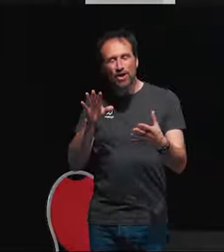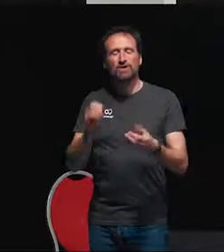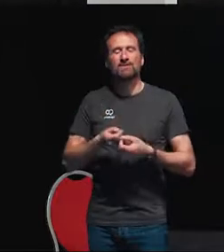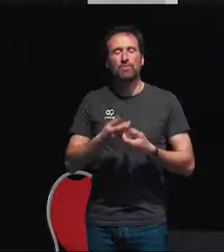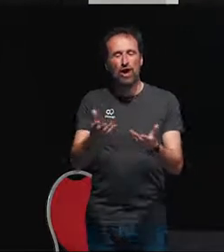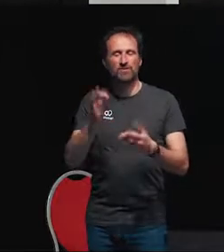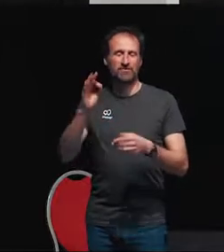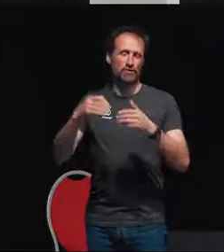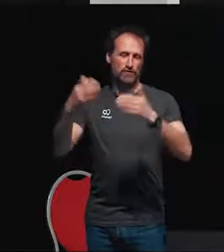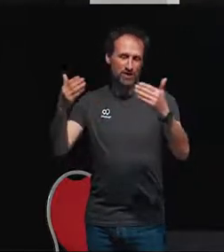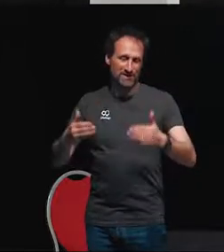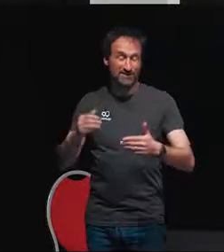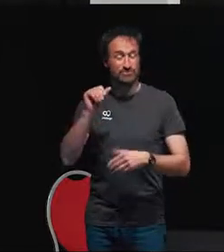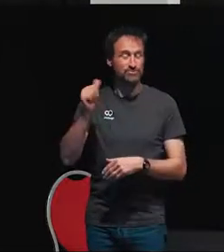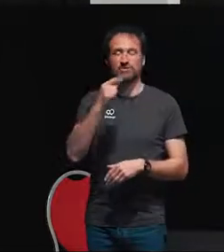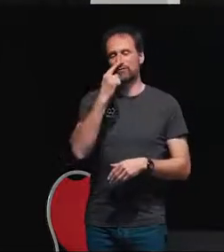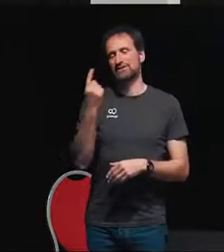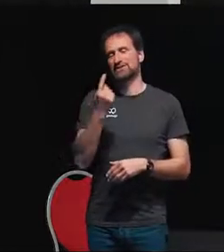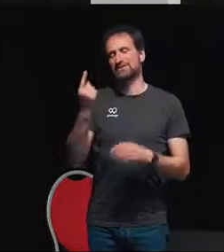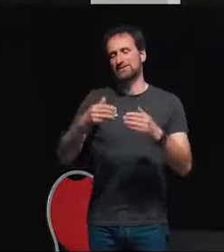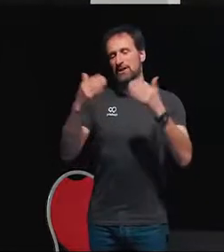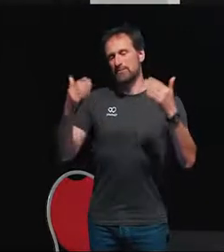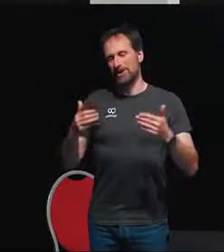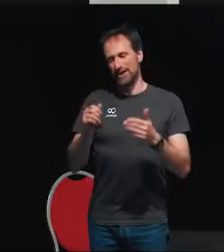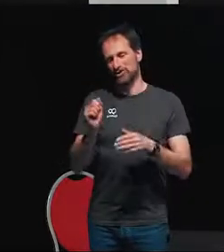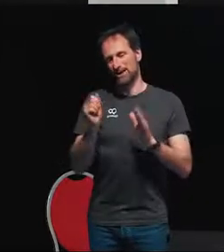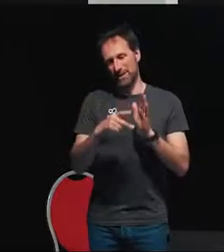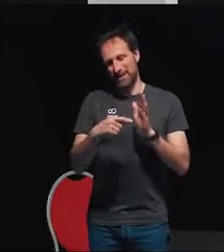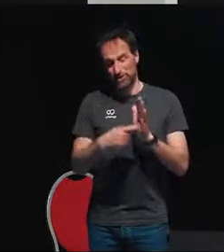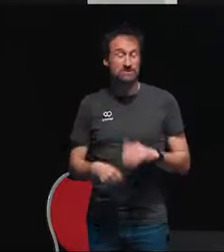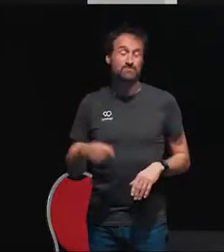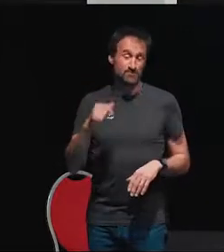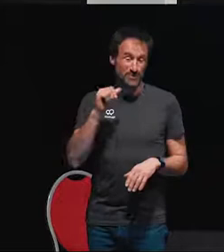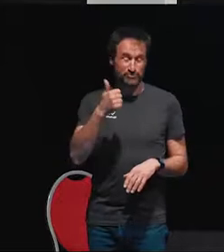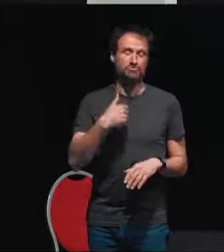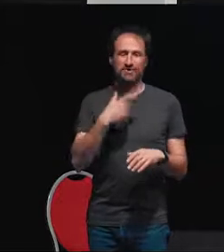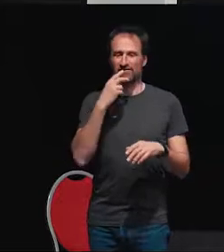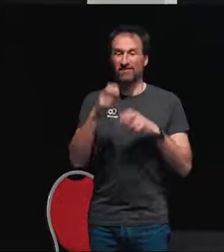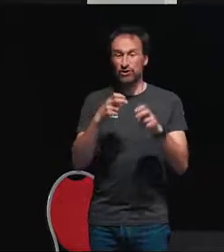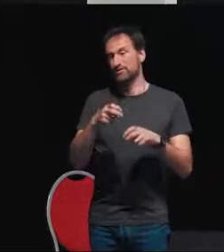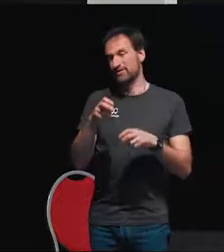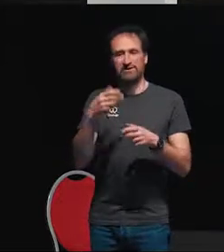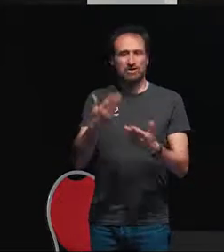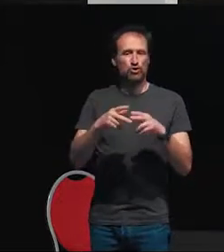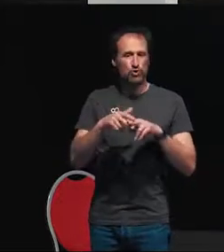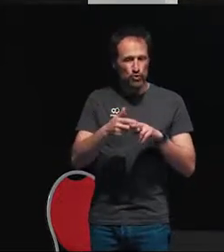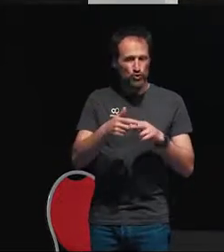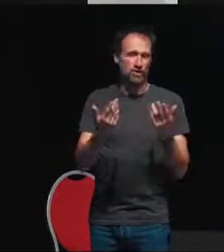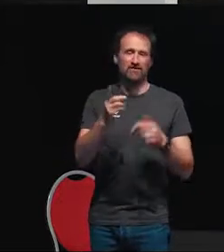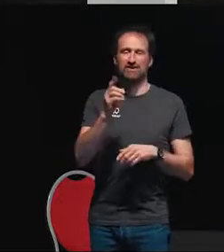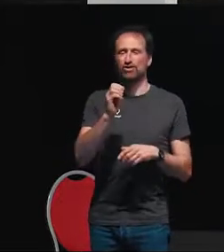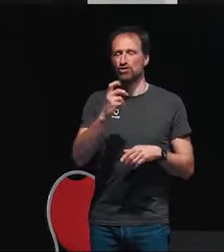specifically when it comes to single page applications and one way that you can achieve this using tools like docker and kubernetes so